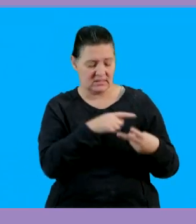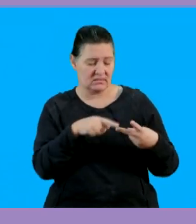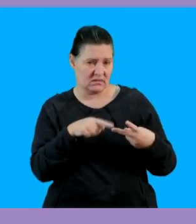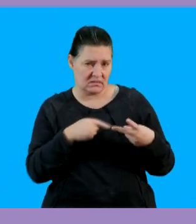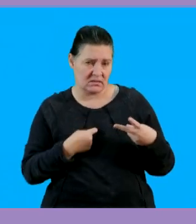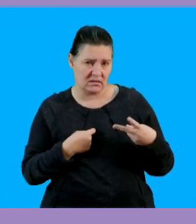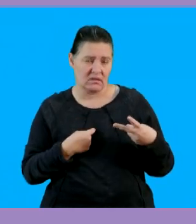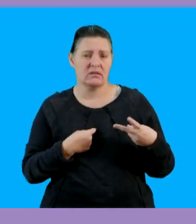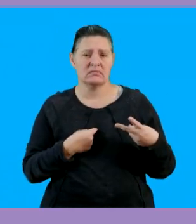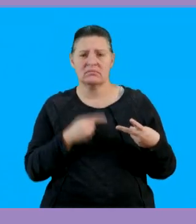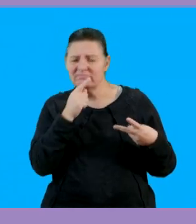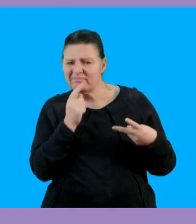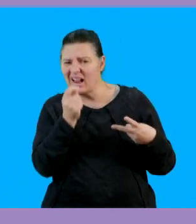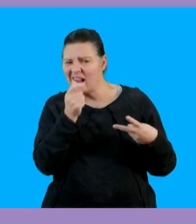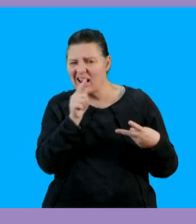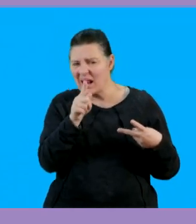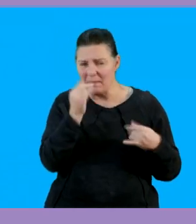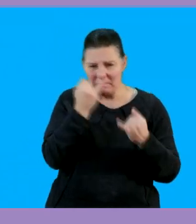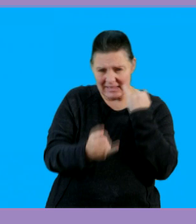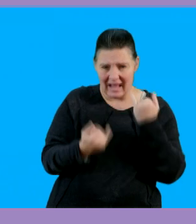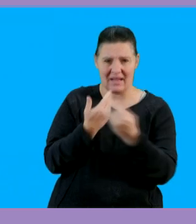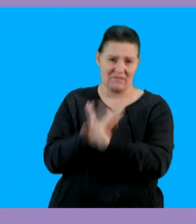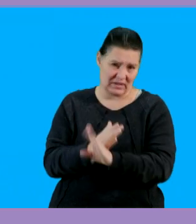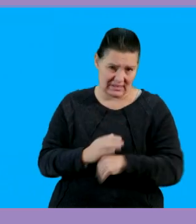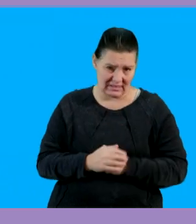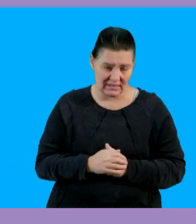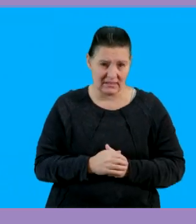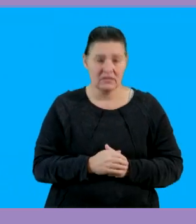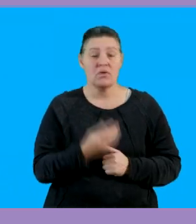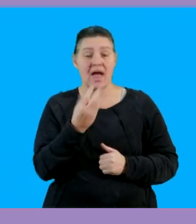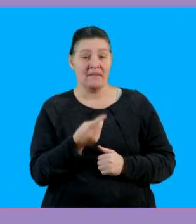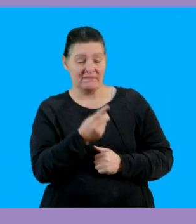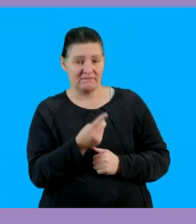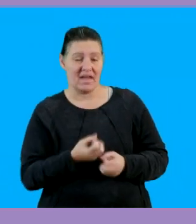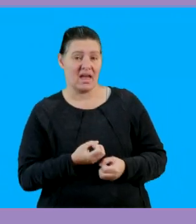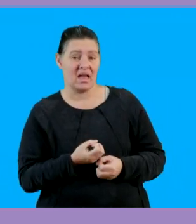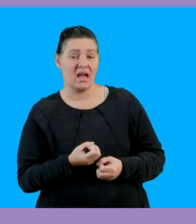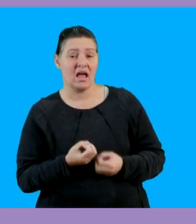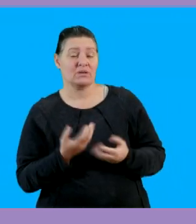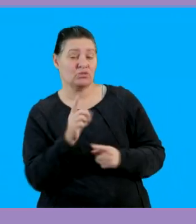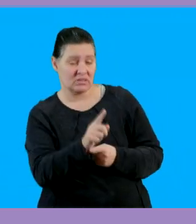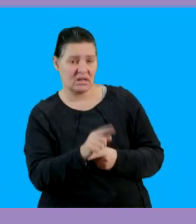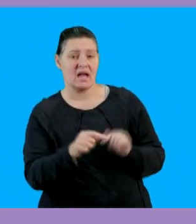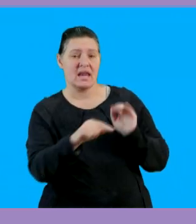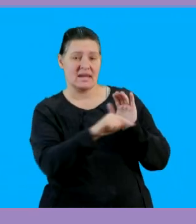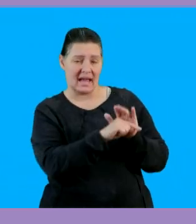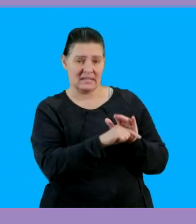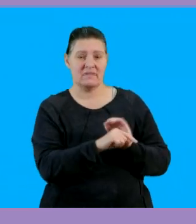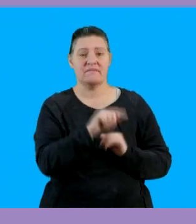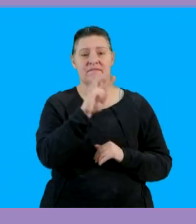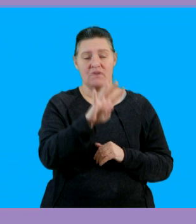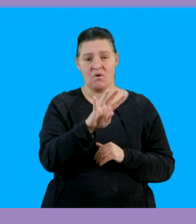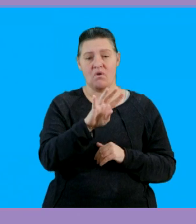us and to avoid those small mistakes. So now we have there as our expression negative